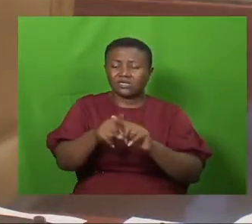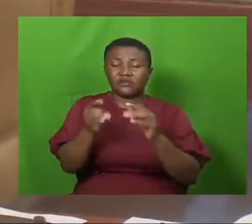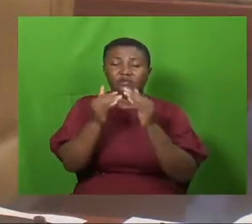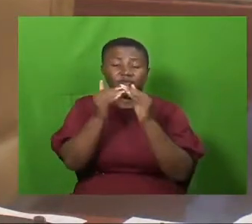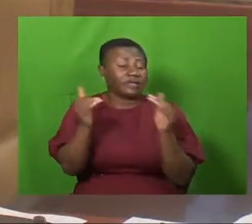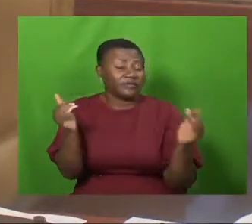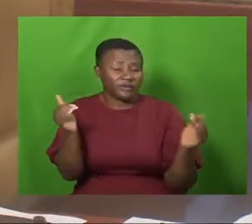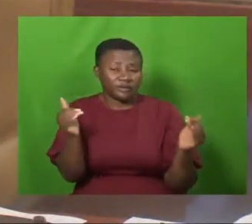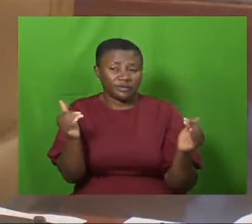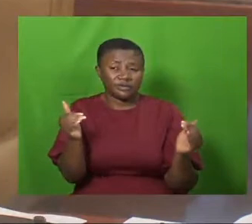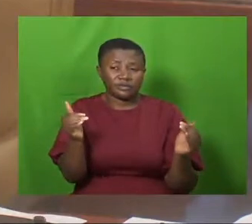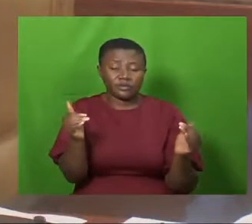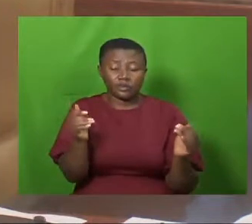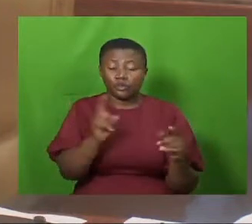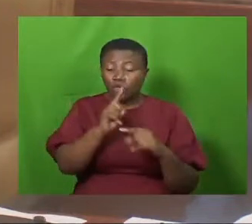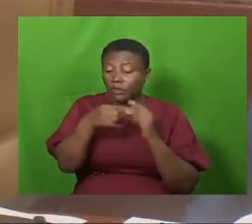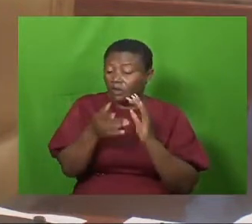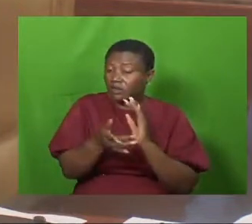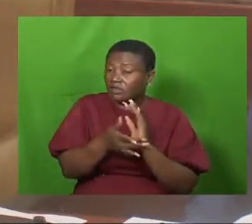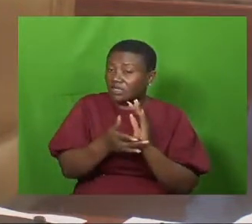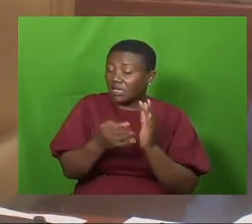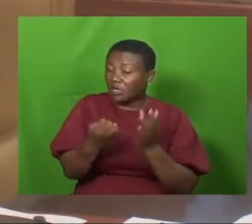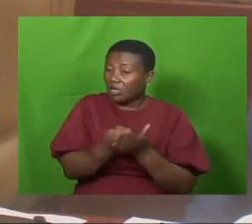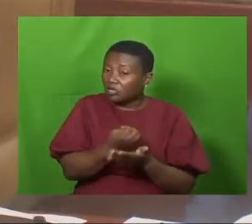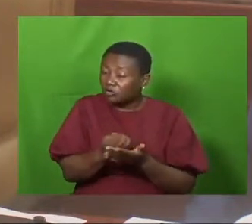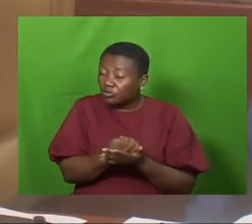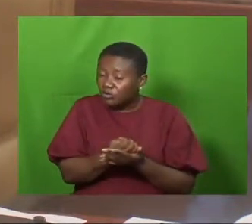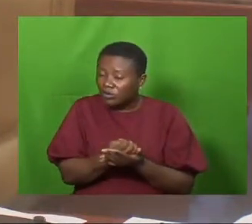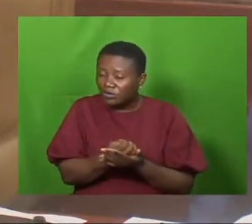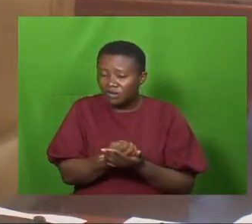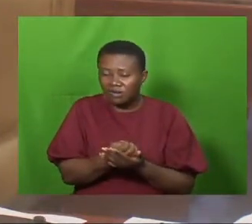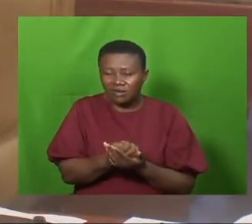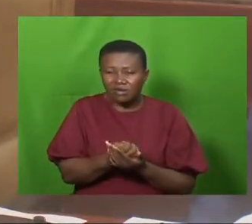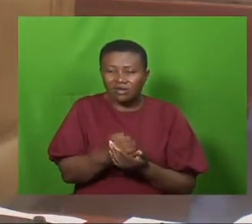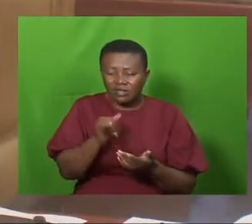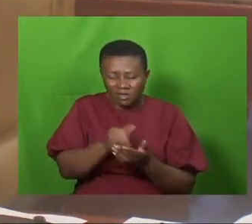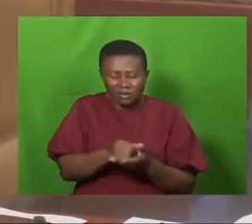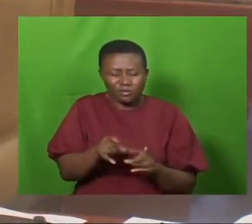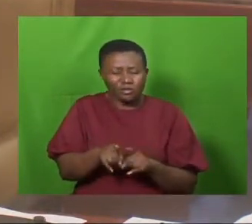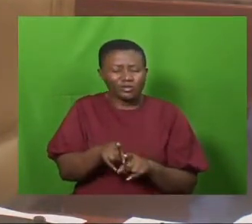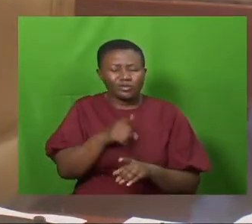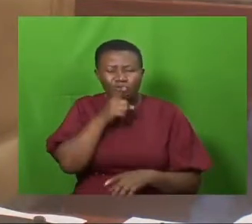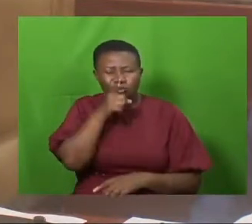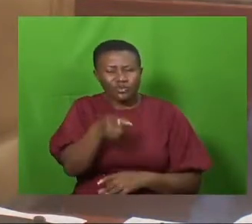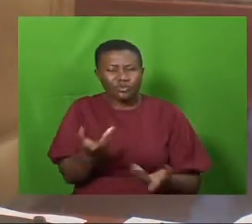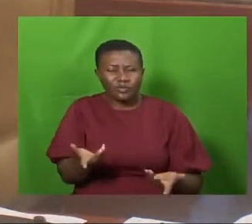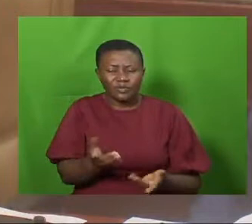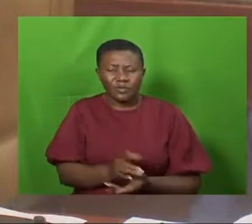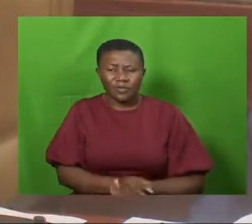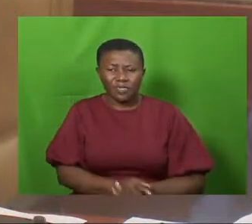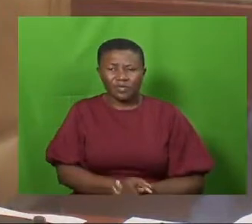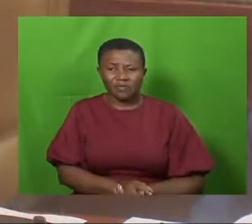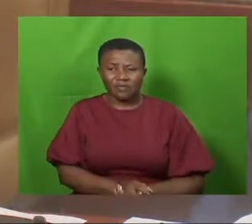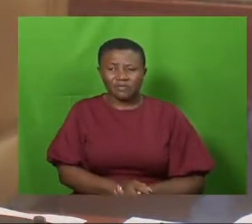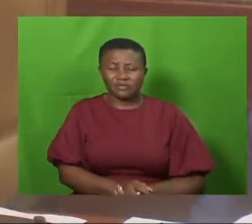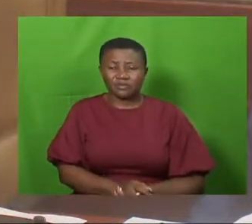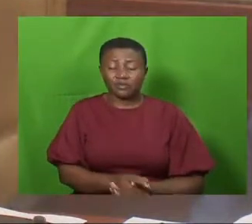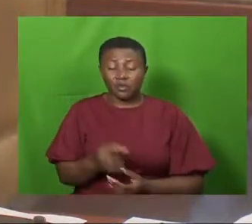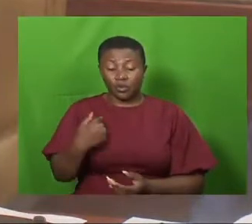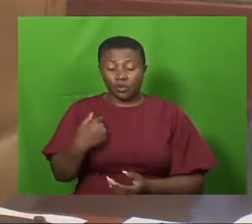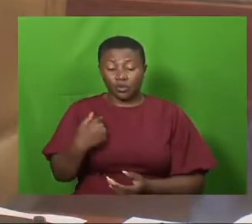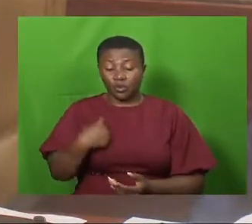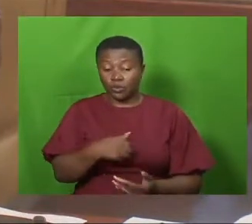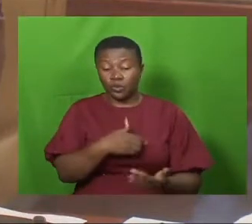economy in this continent. And that is also a fact. But we thank God that